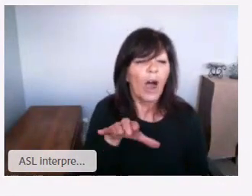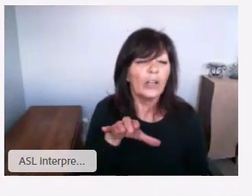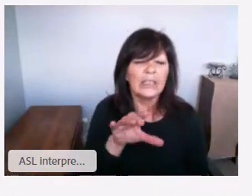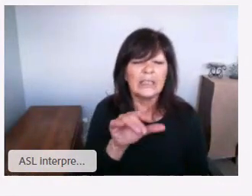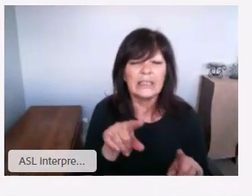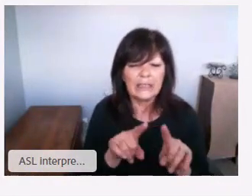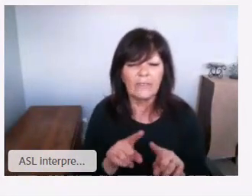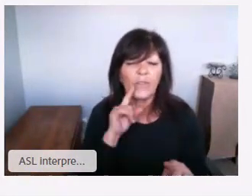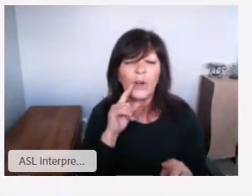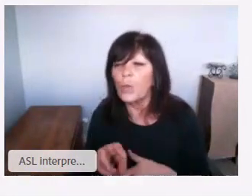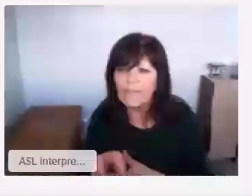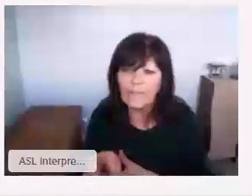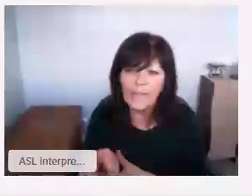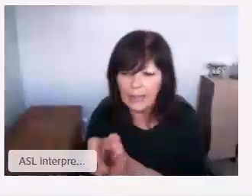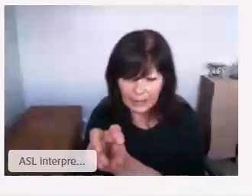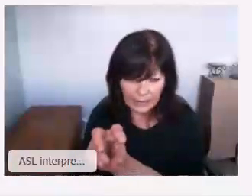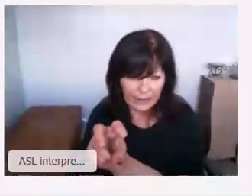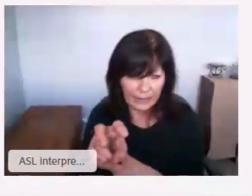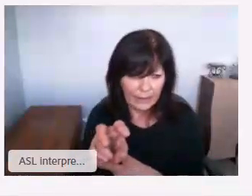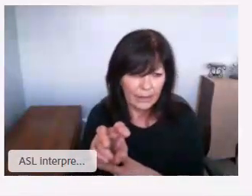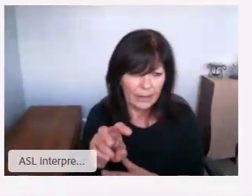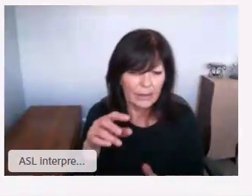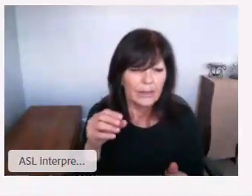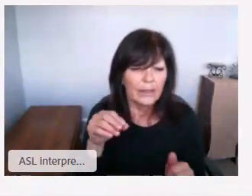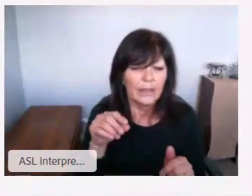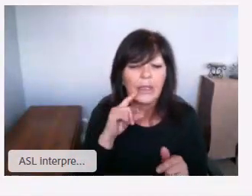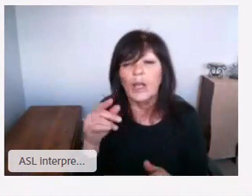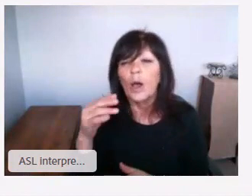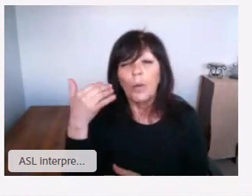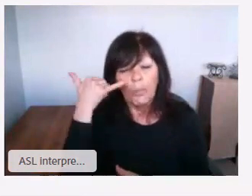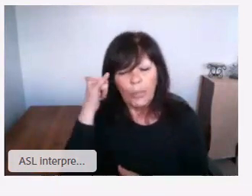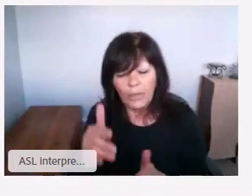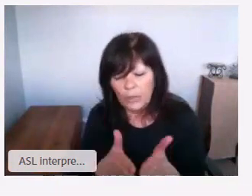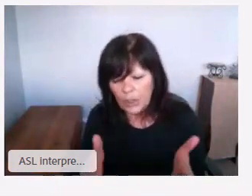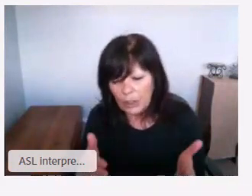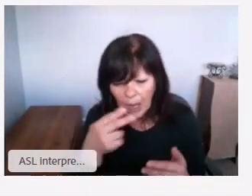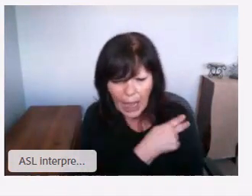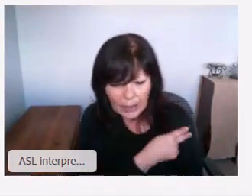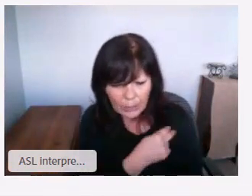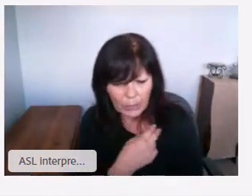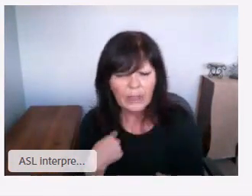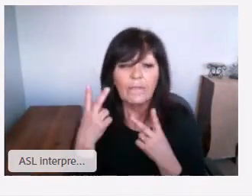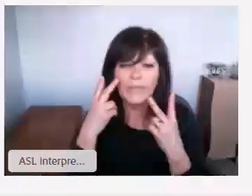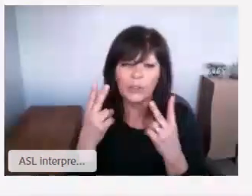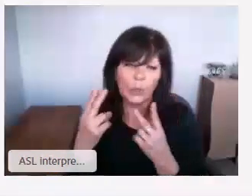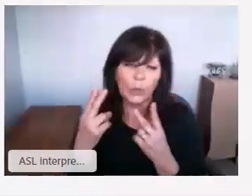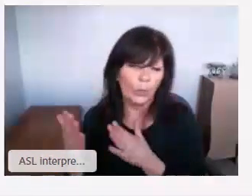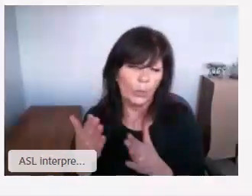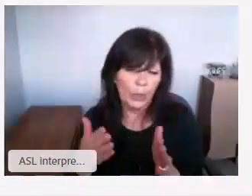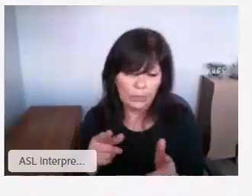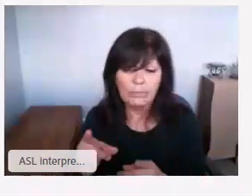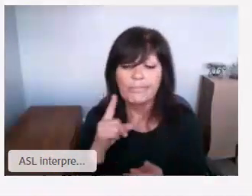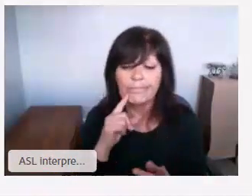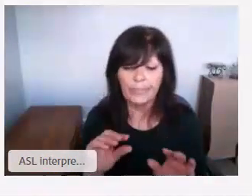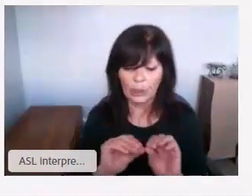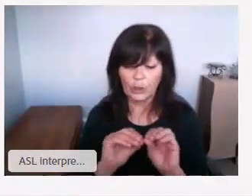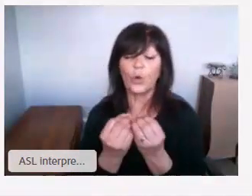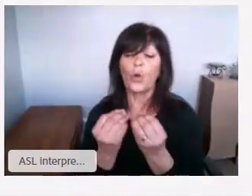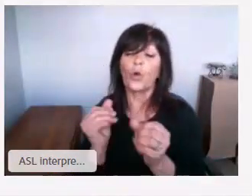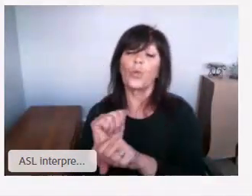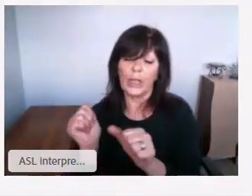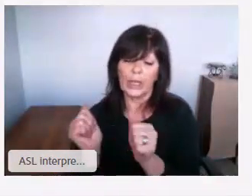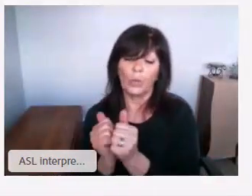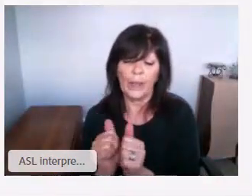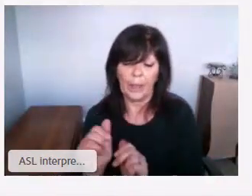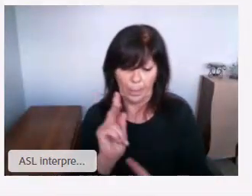for travelers that are using the All Access app inside Buffalo General Hospital and VIA, which is Visually Impaired Advancement, which is an organization working with